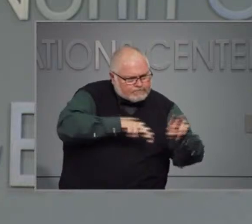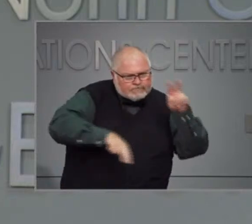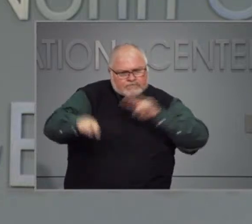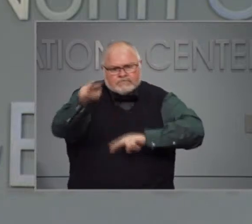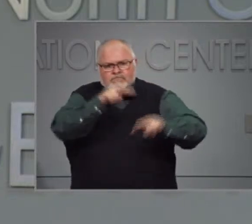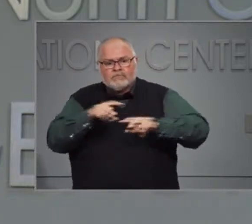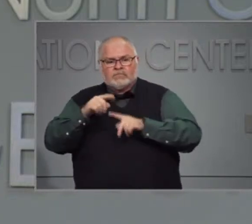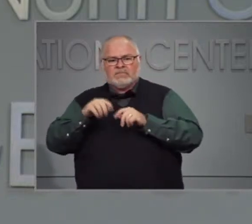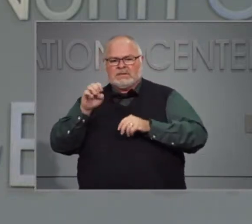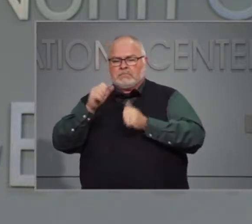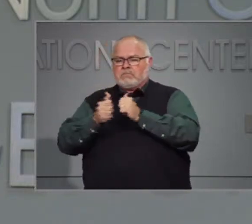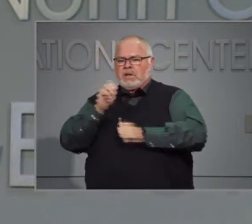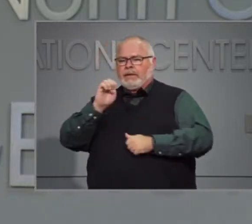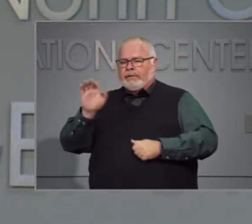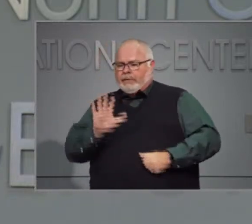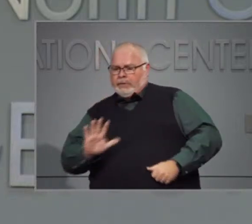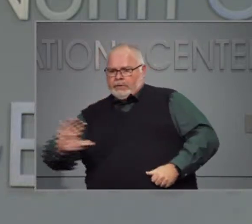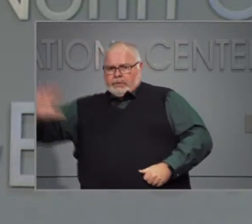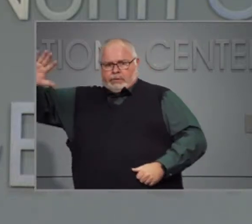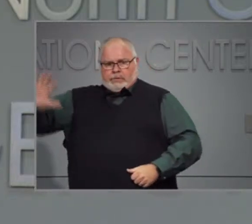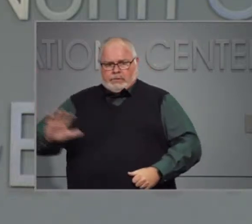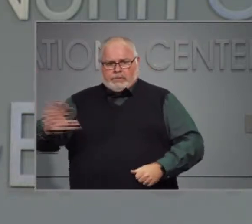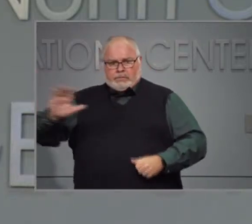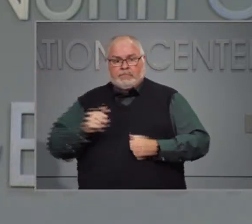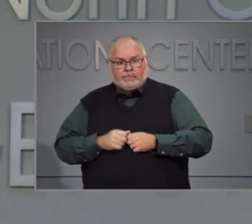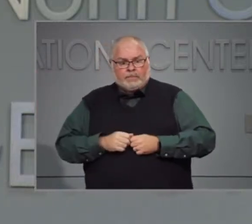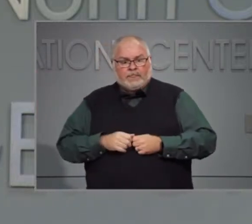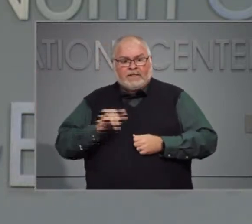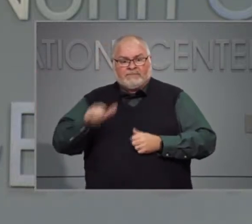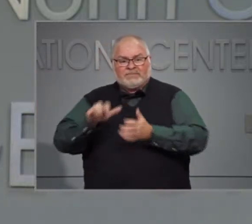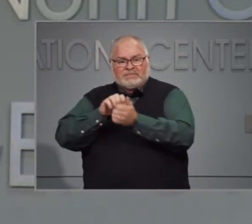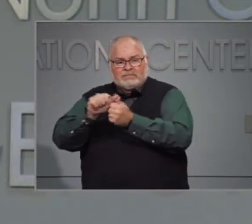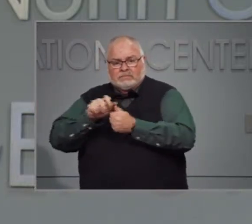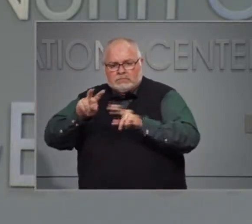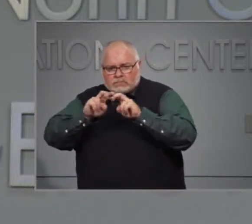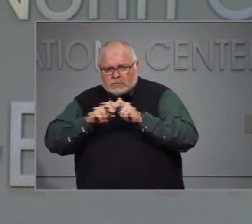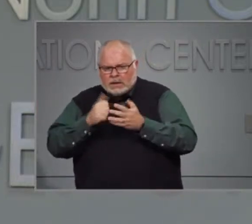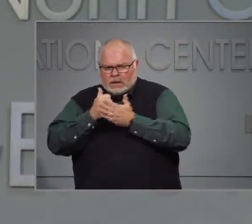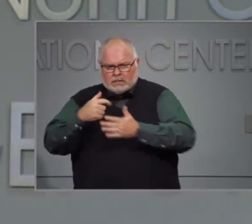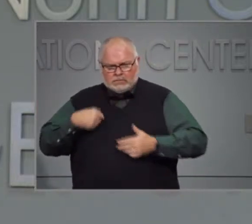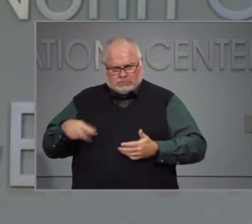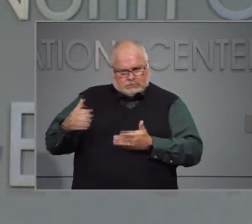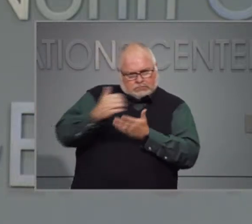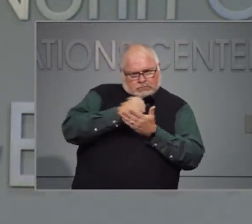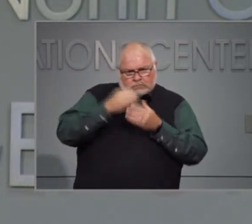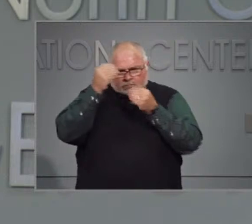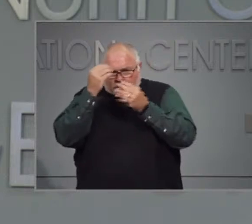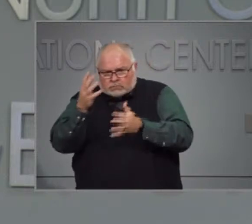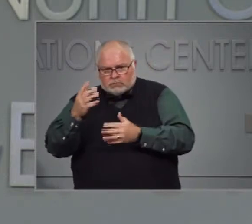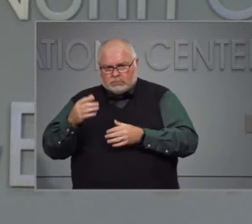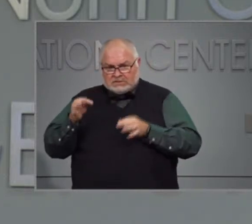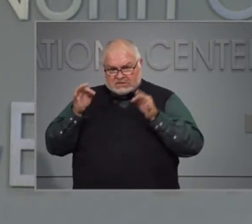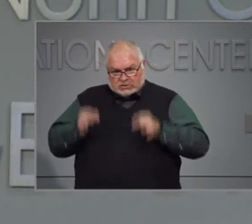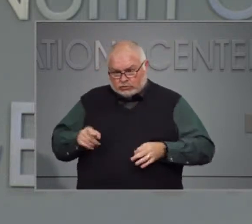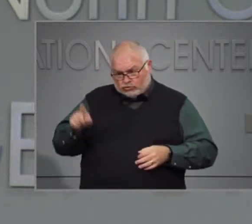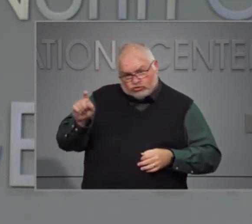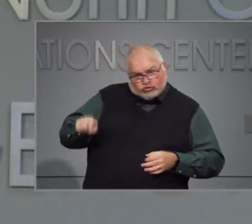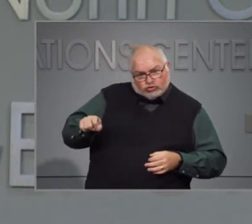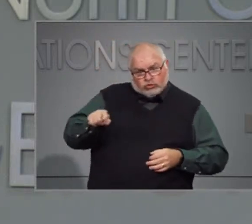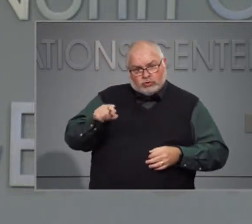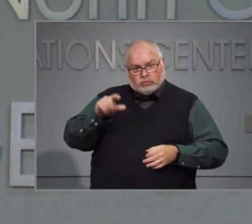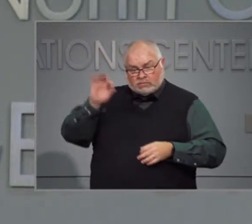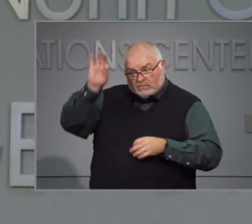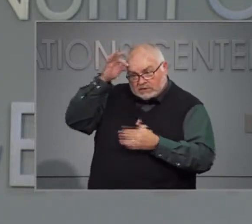area coordinators. These damage assessments will help us gather data and determine eligibility for a federal